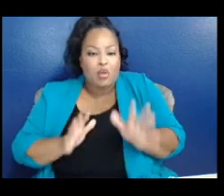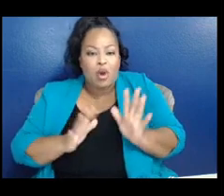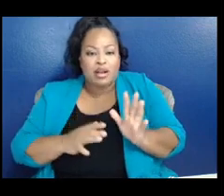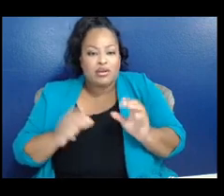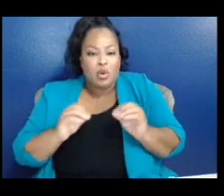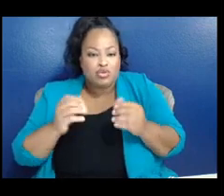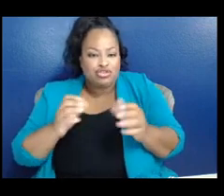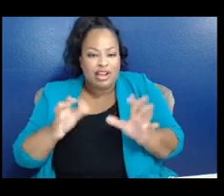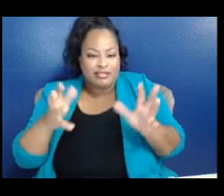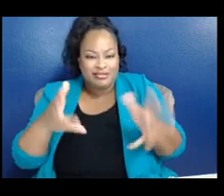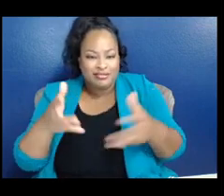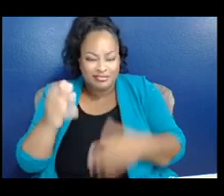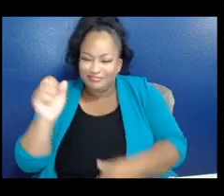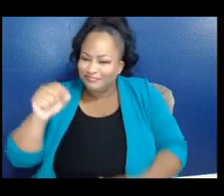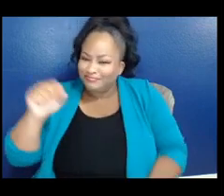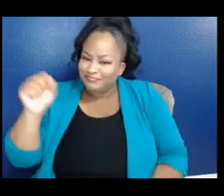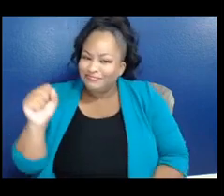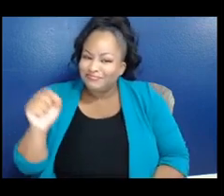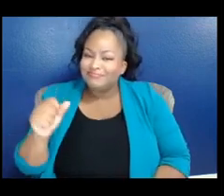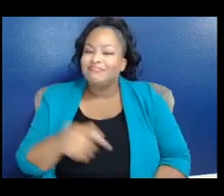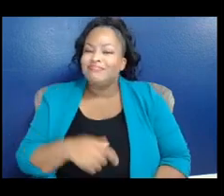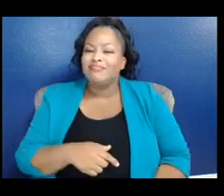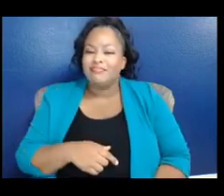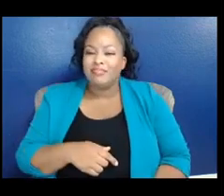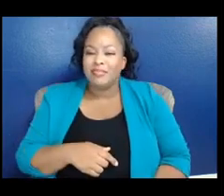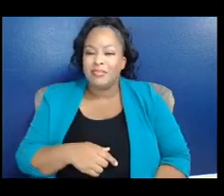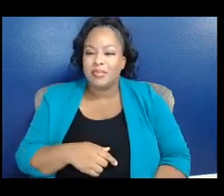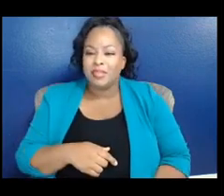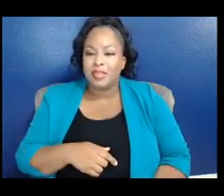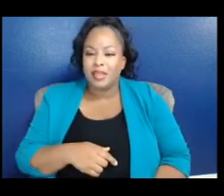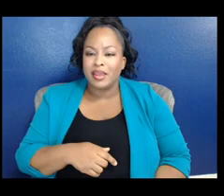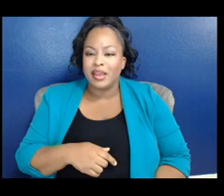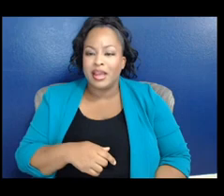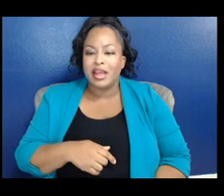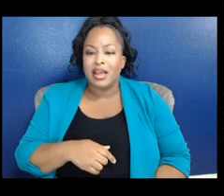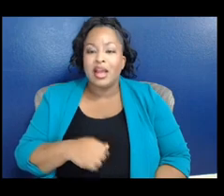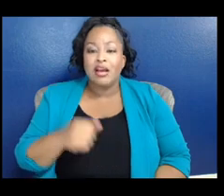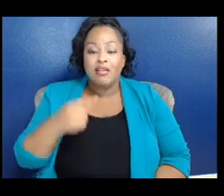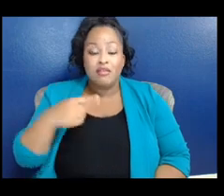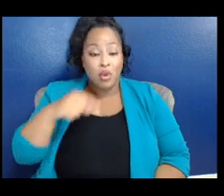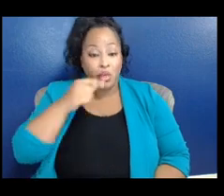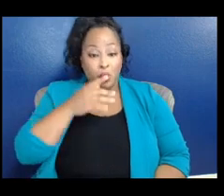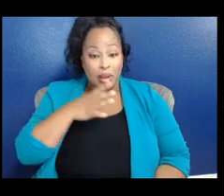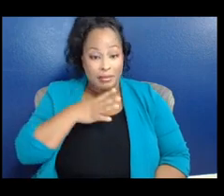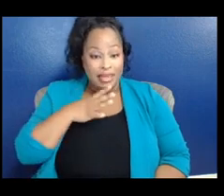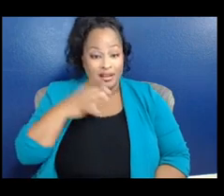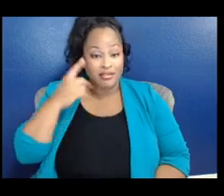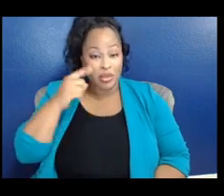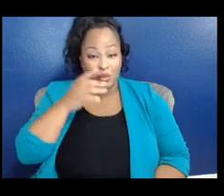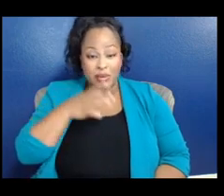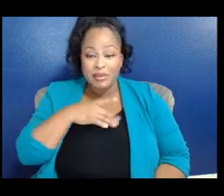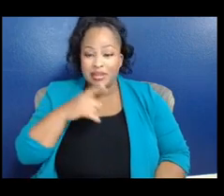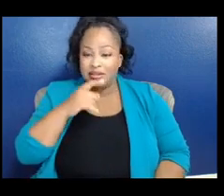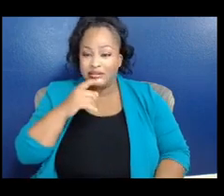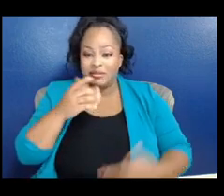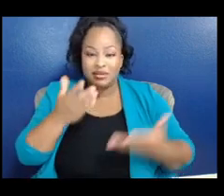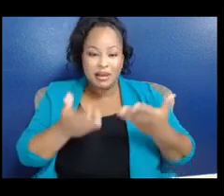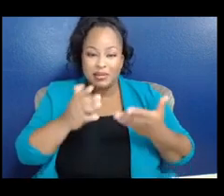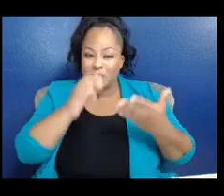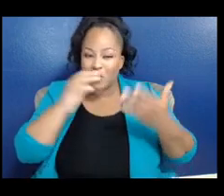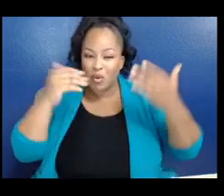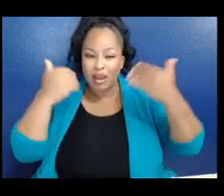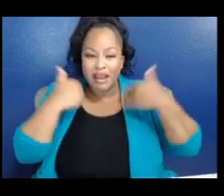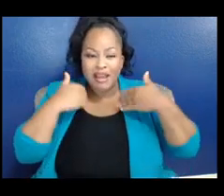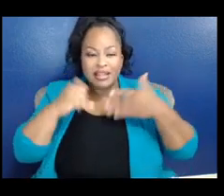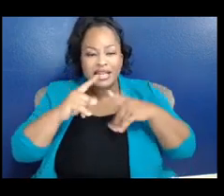chance. Absolutely. And, you know, there's women who, you know, for the women who may not be able to have, you know, the